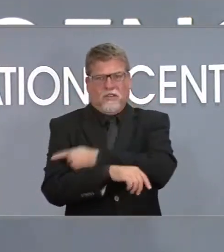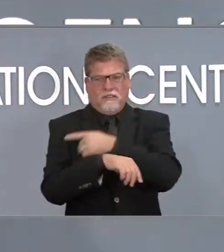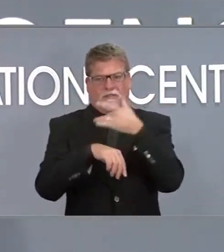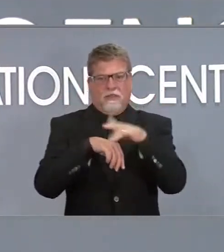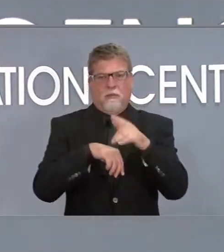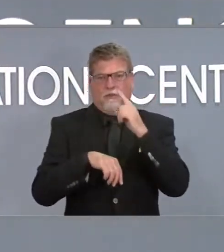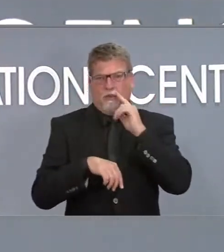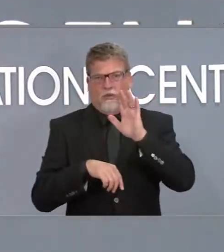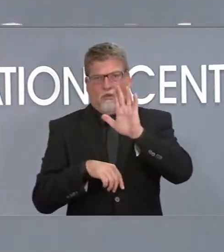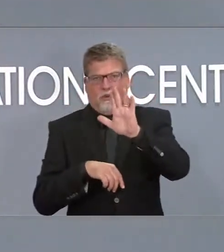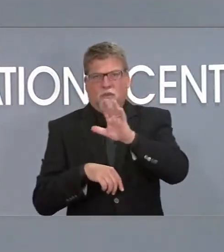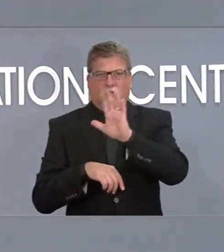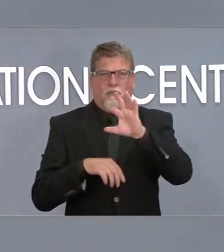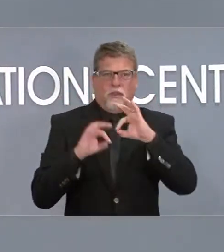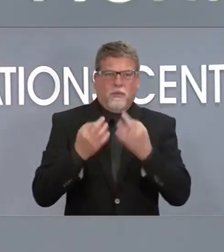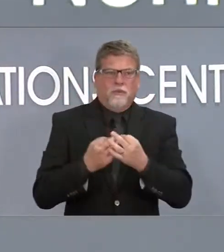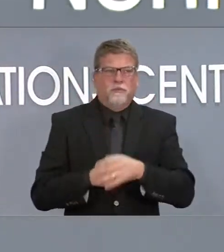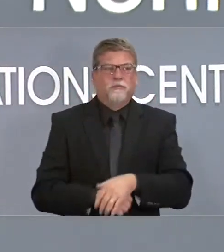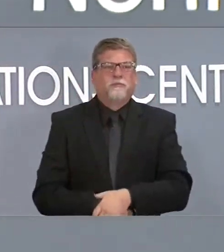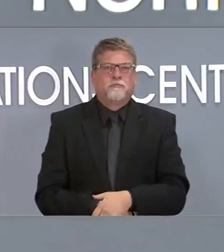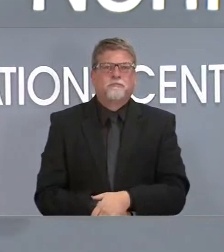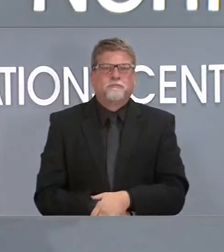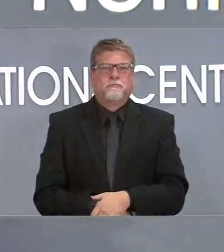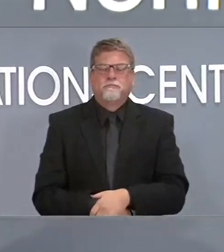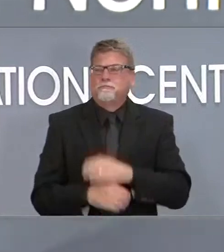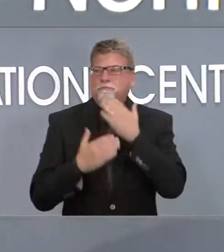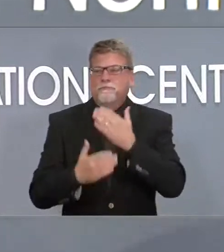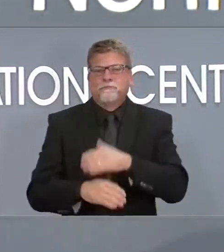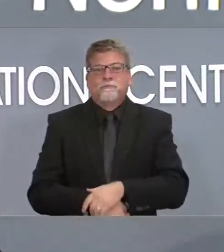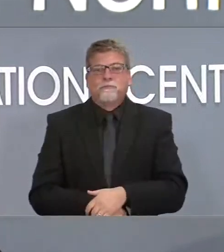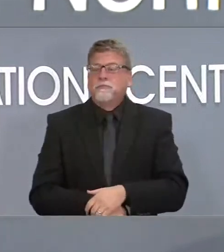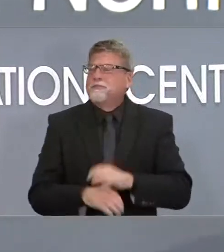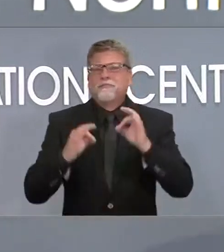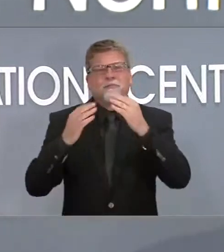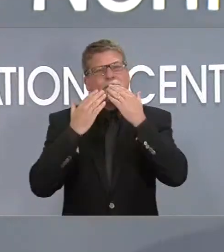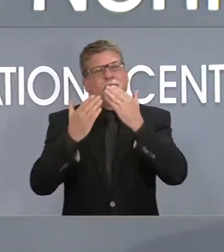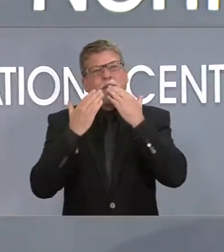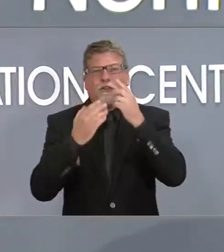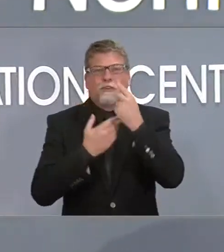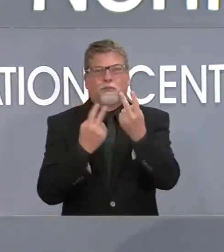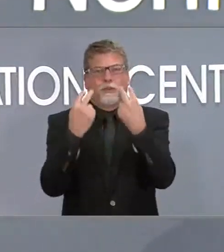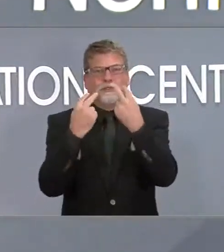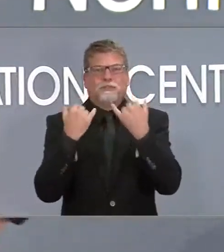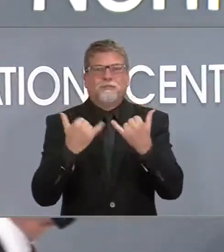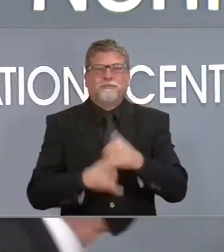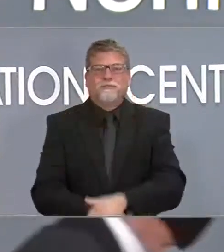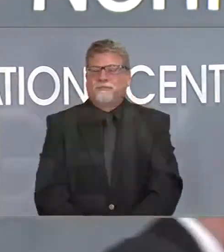Thanks everybody for being with us today.